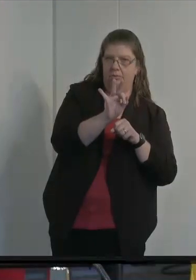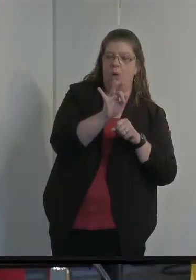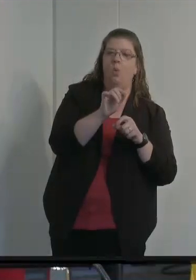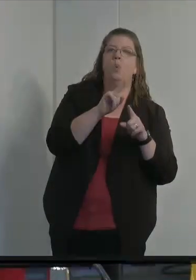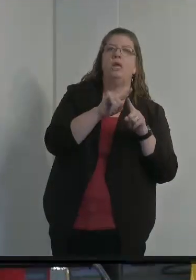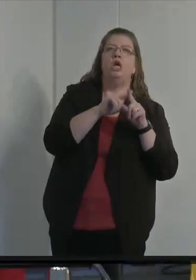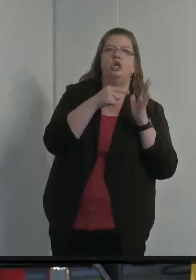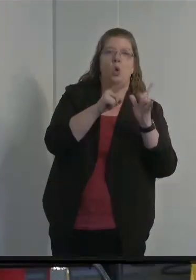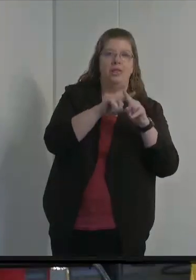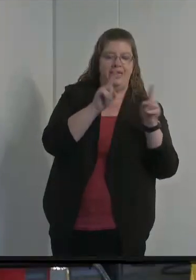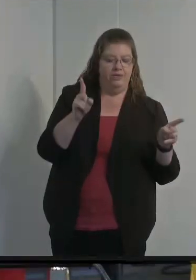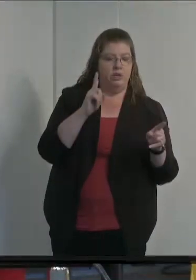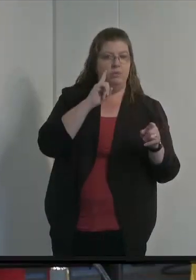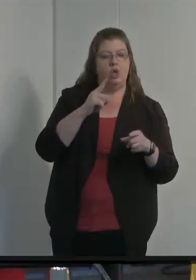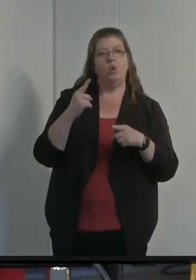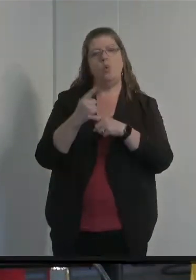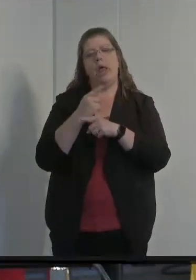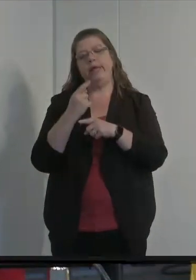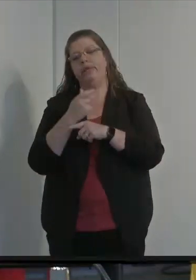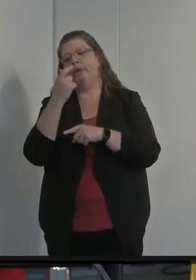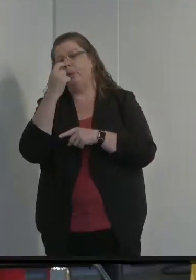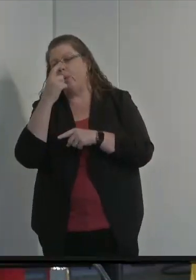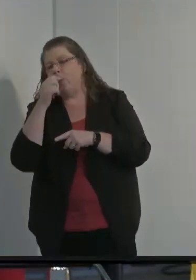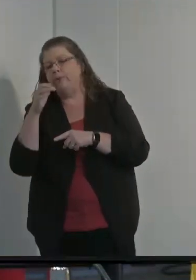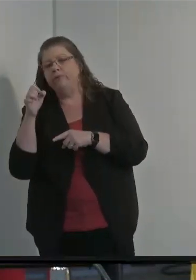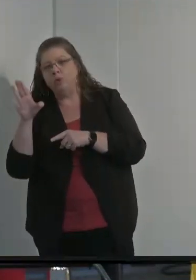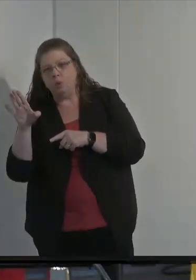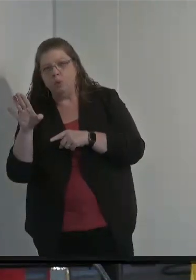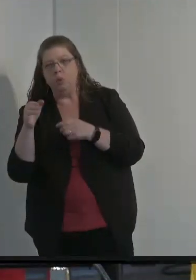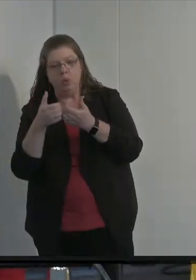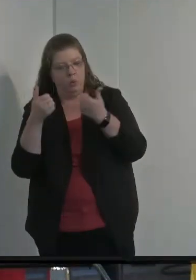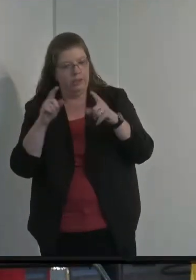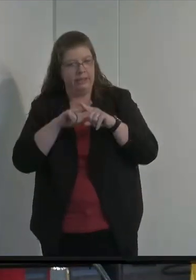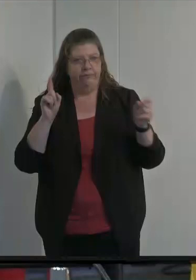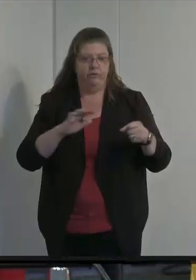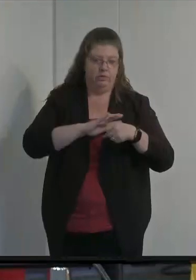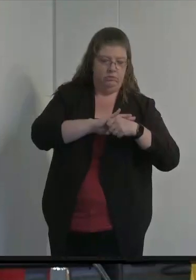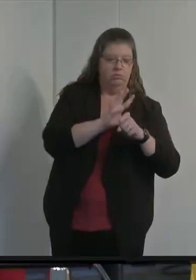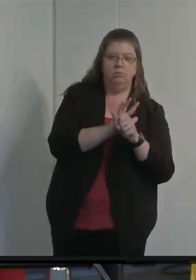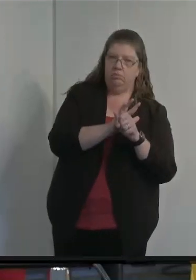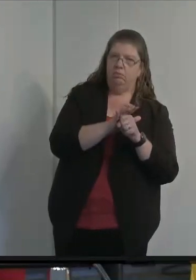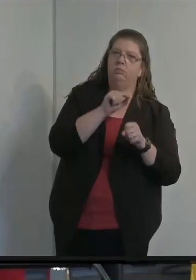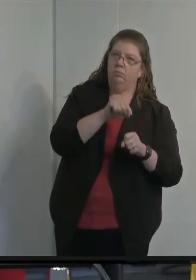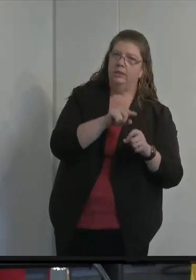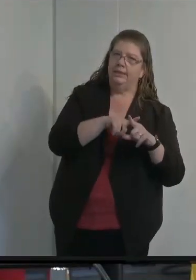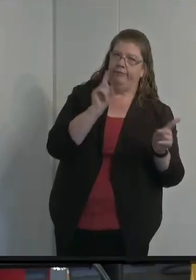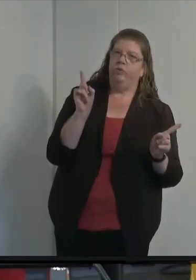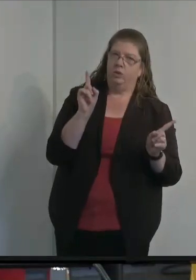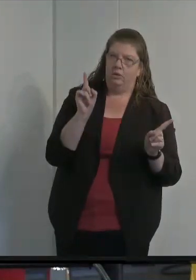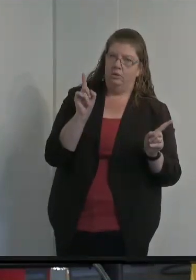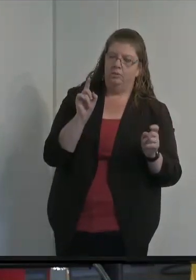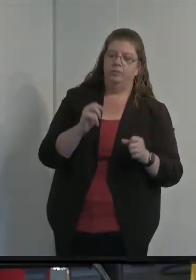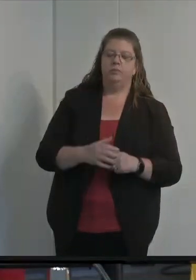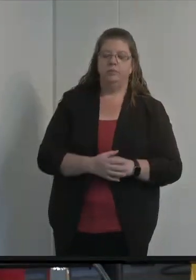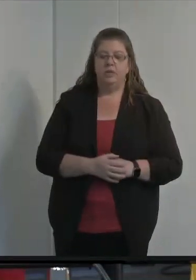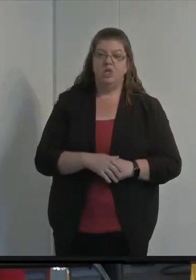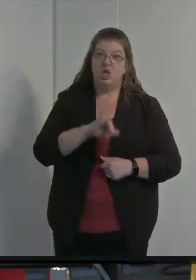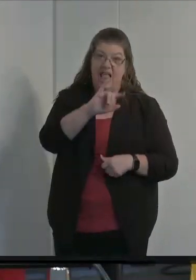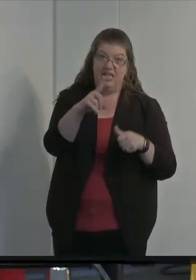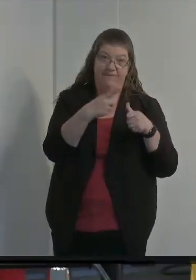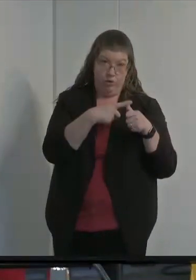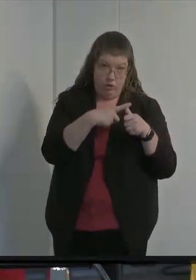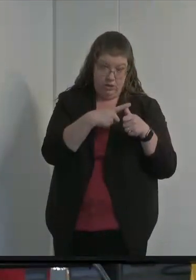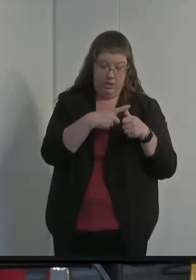a regular cold virus and identify the COVID-19 virus. So that's the first